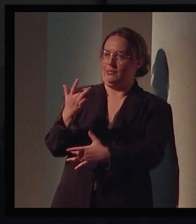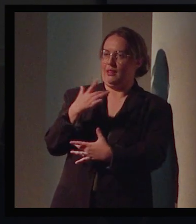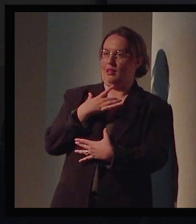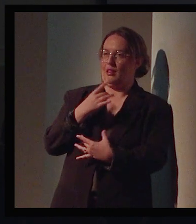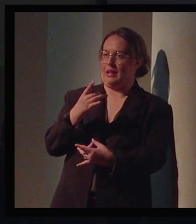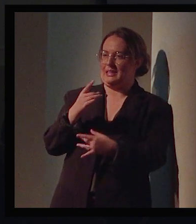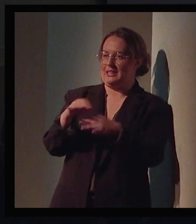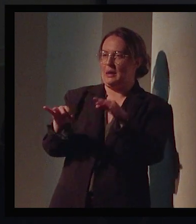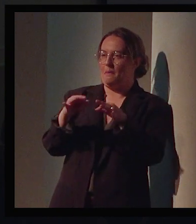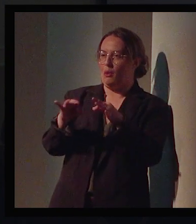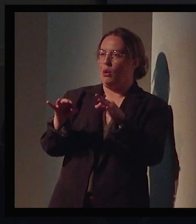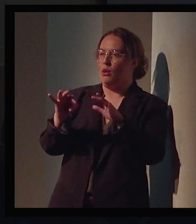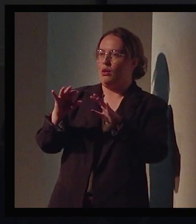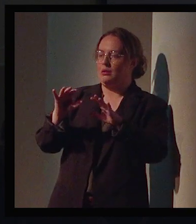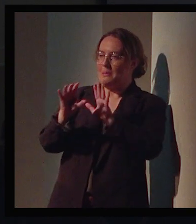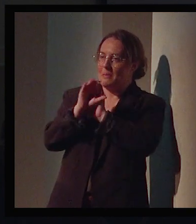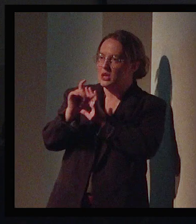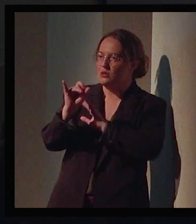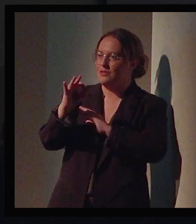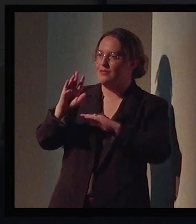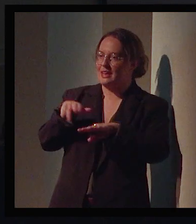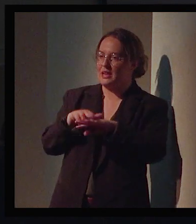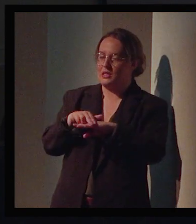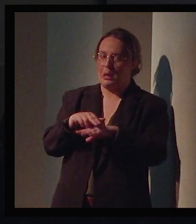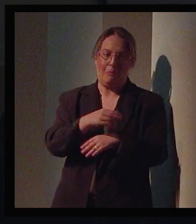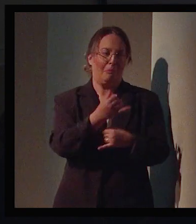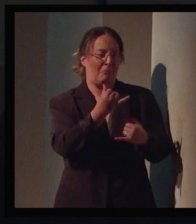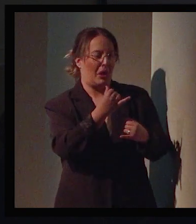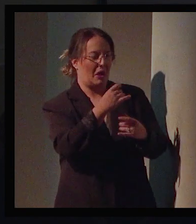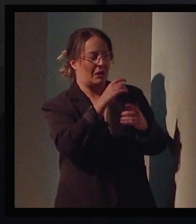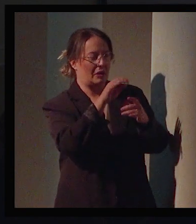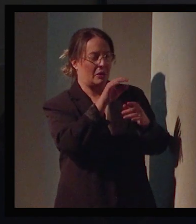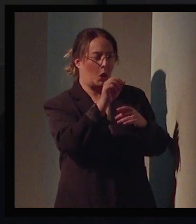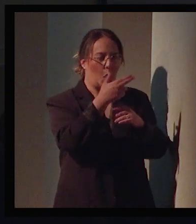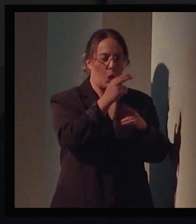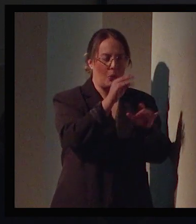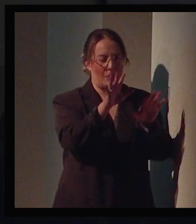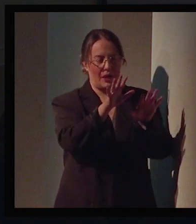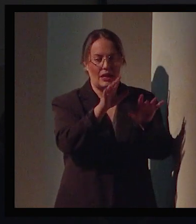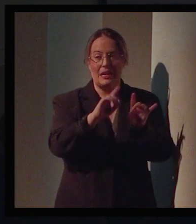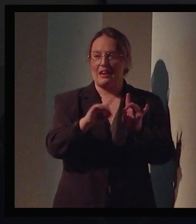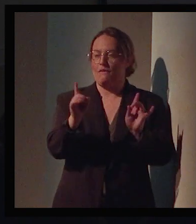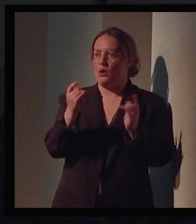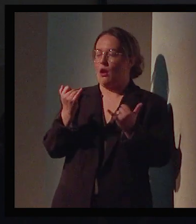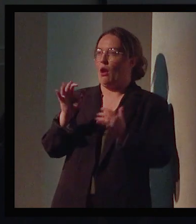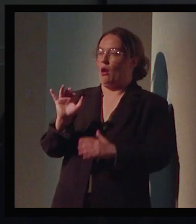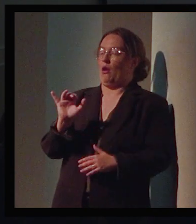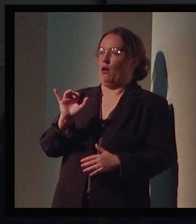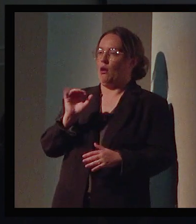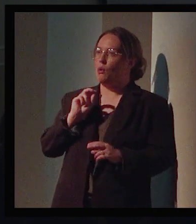nature a kind of relief from modern and particularly urban exhaustion.